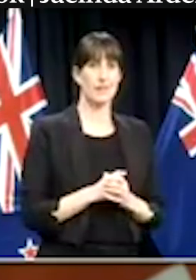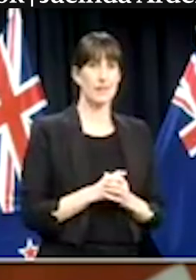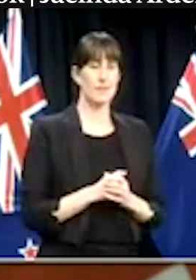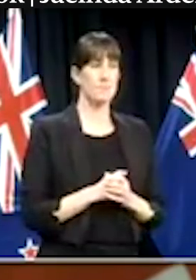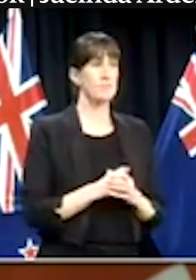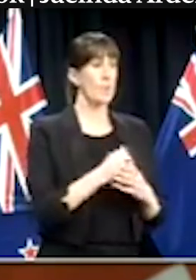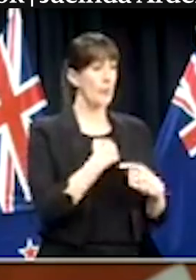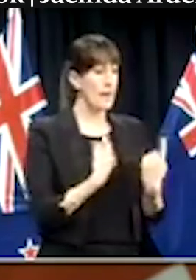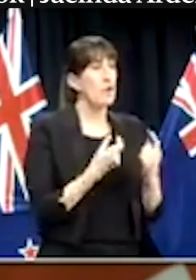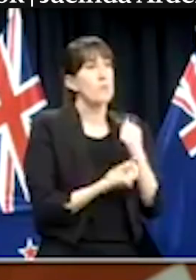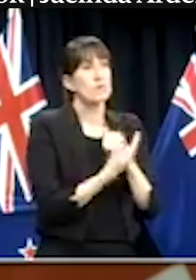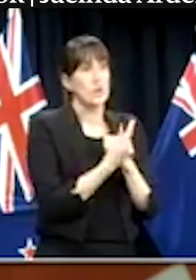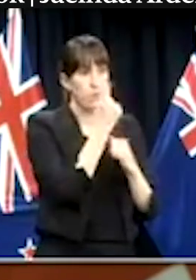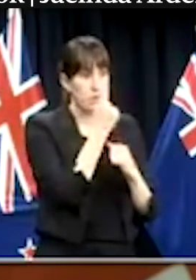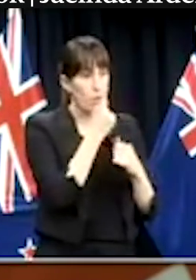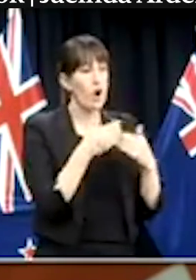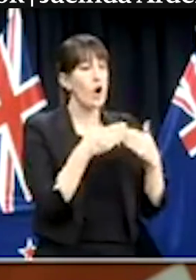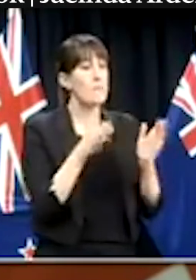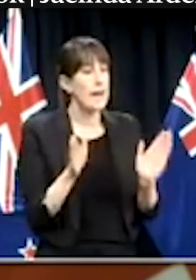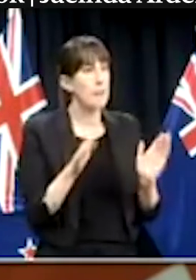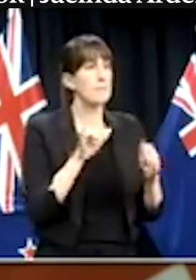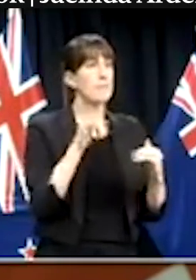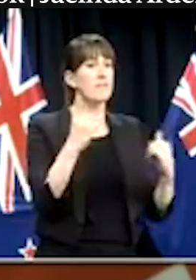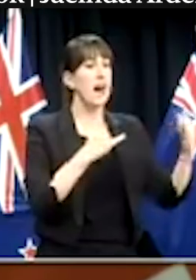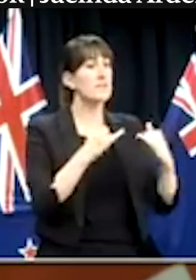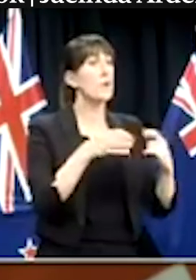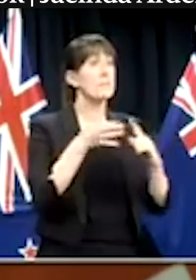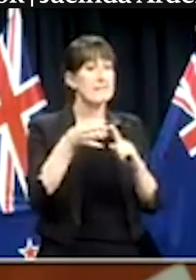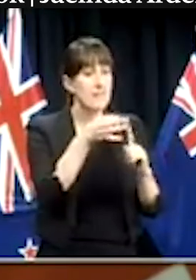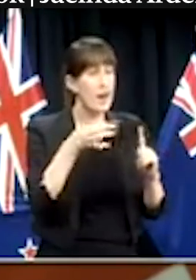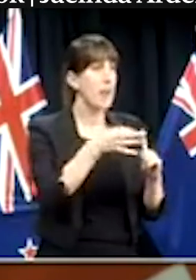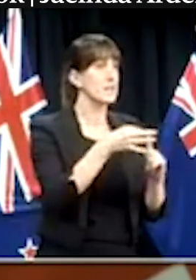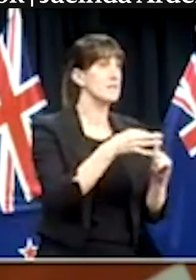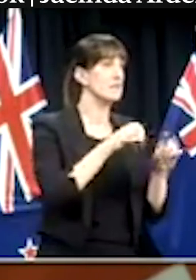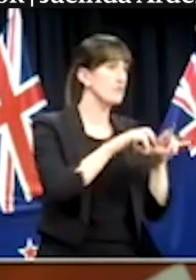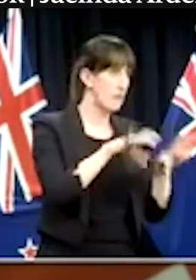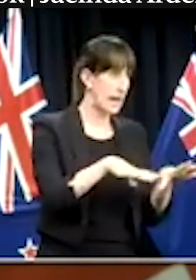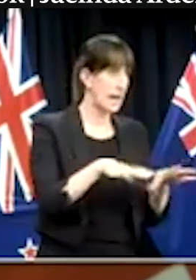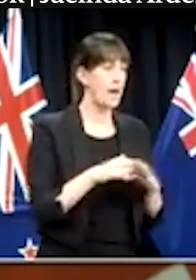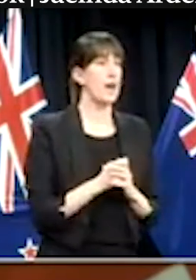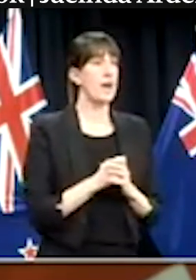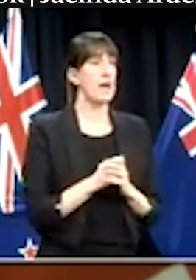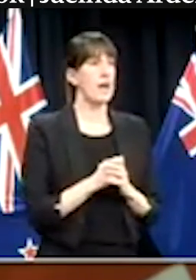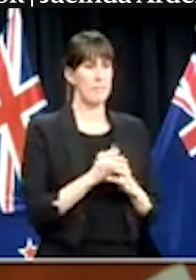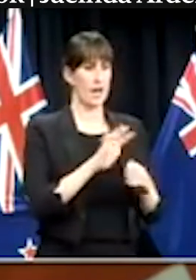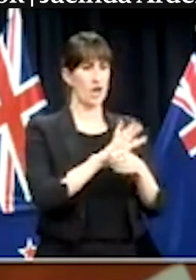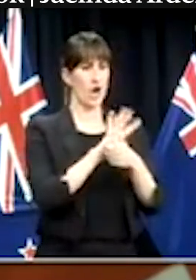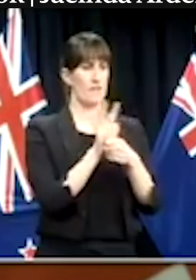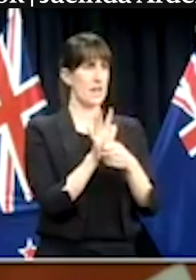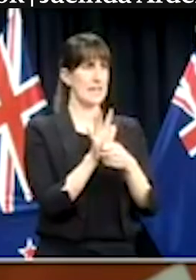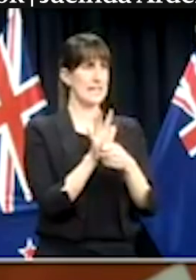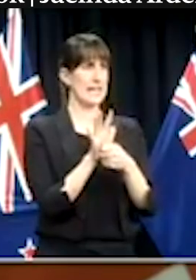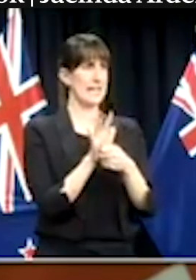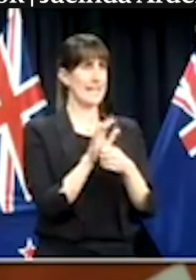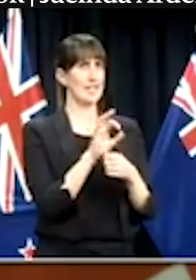with the Pacific and Australia at a time that's safe to do so. But I think he'll find that COVID-19 doesn't consult with anyone.